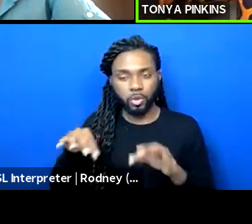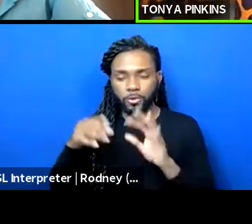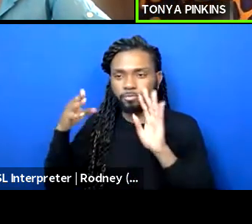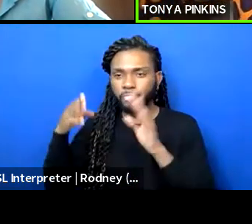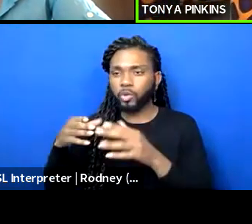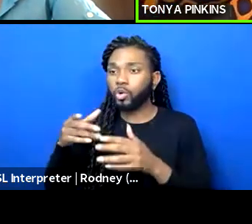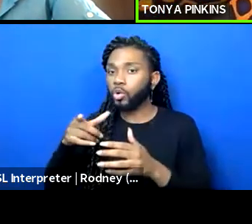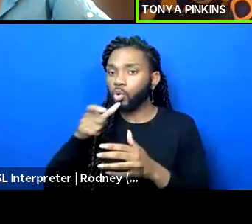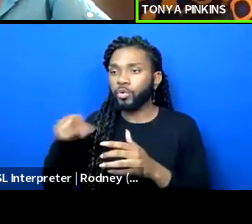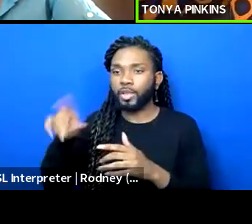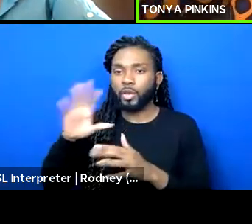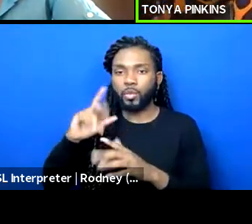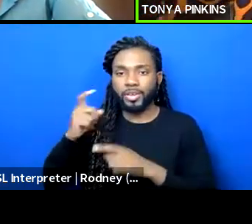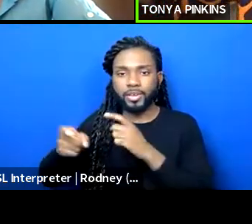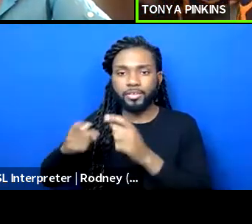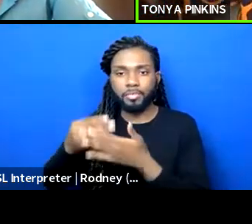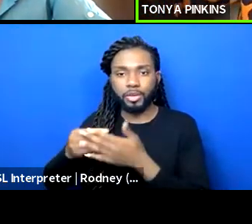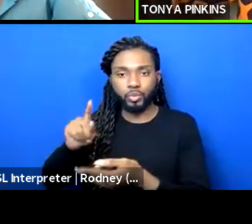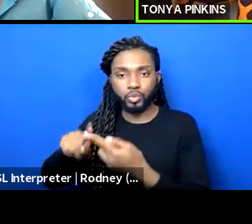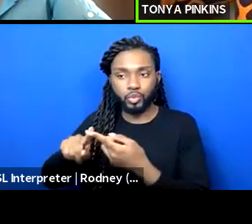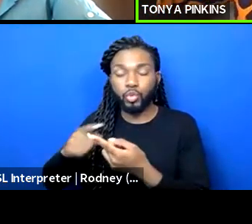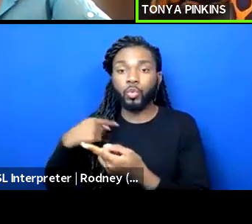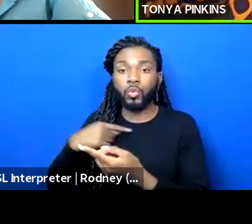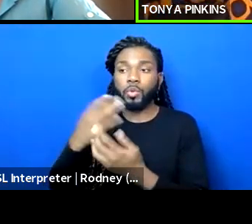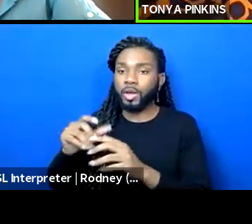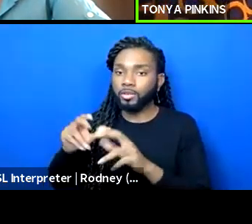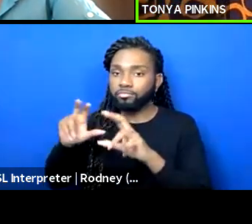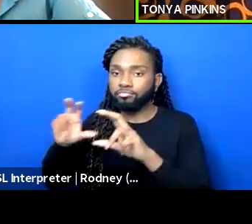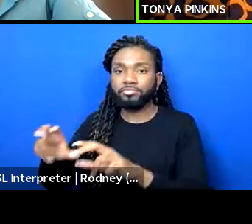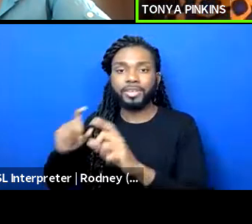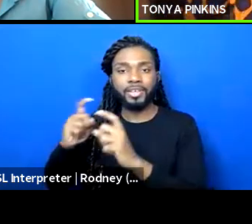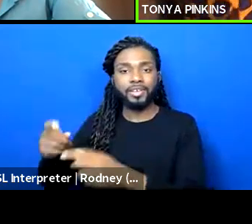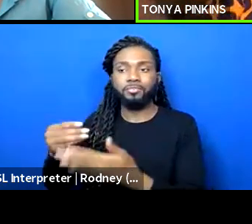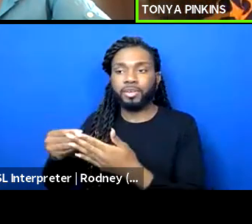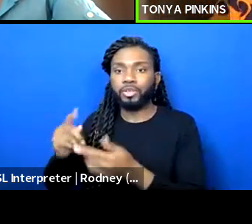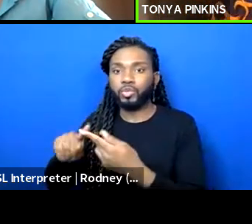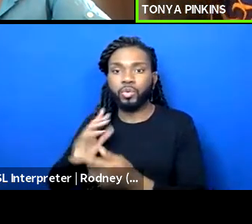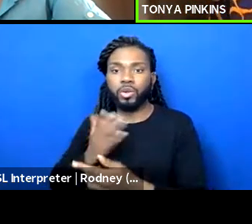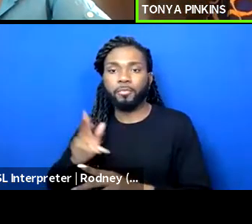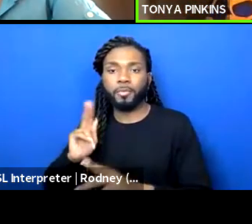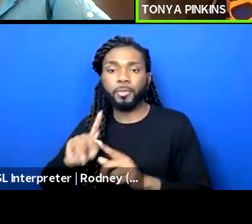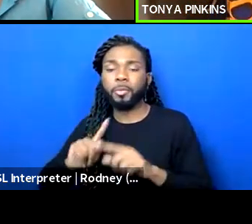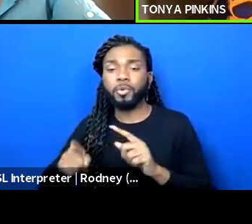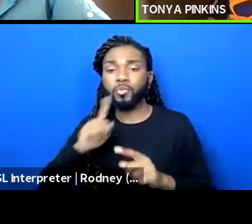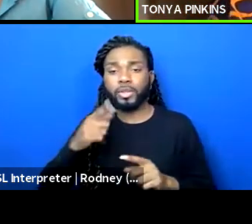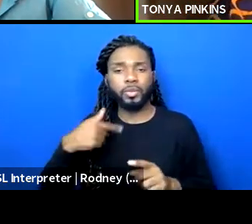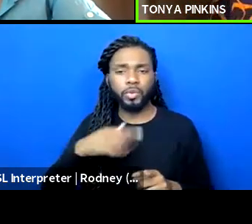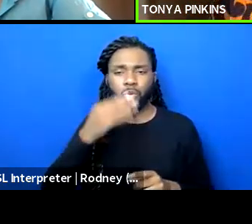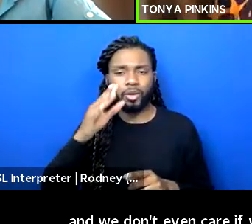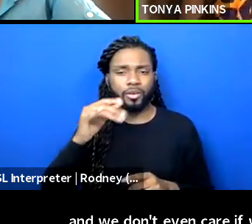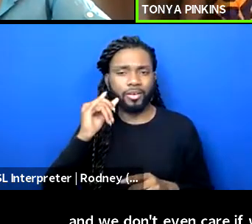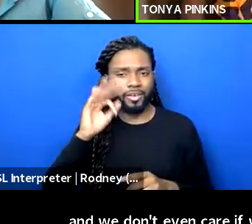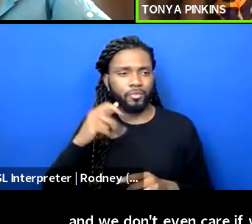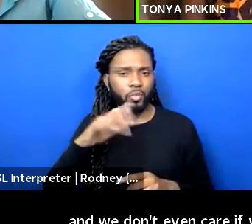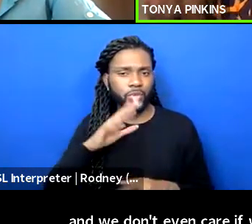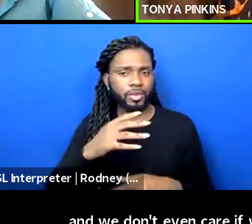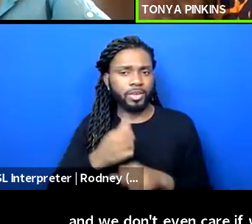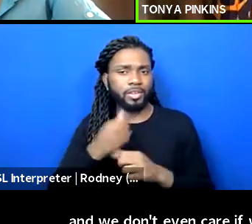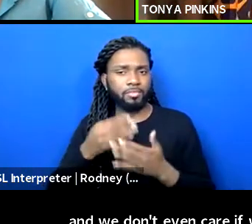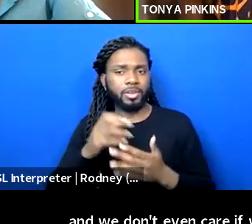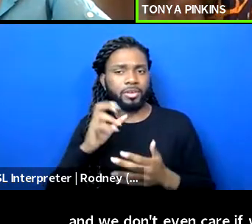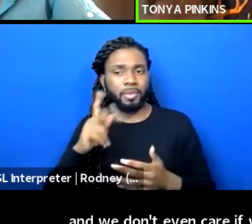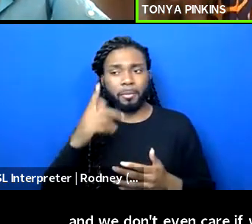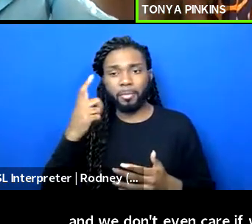giving the money to our people. And we don't even care if we make our money back because we can write it off as a tax deduction.